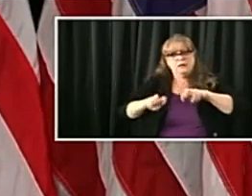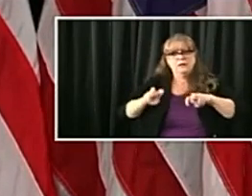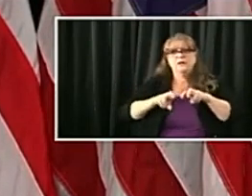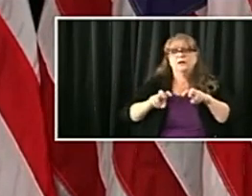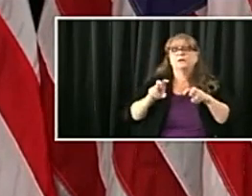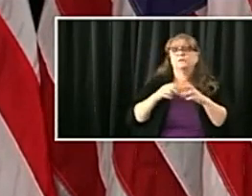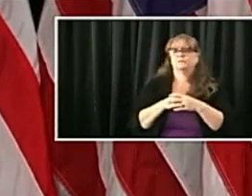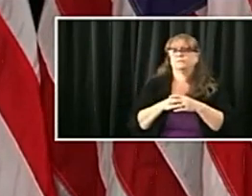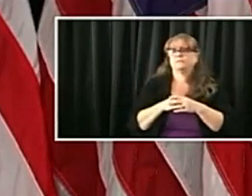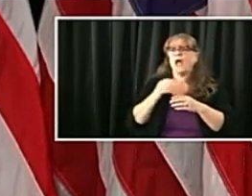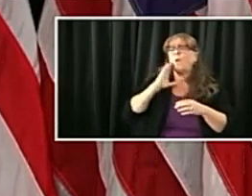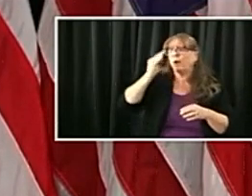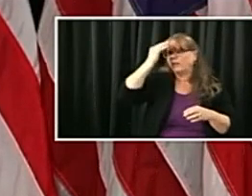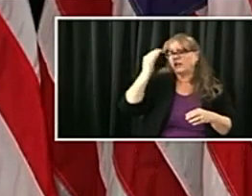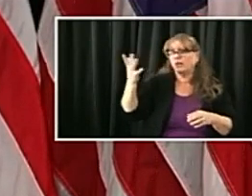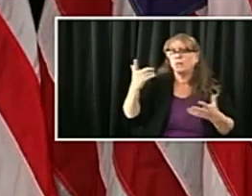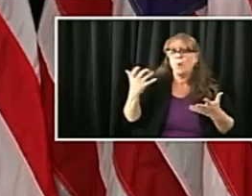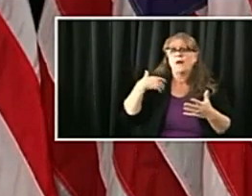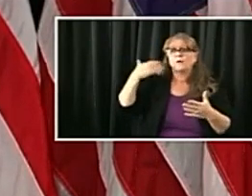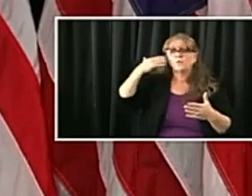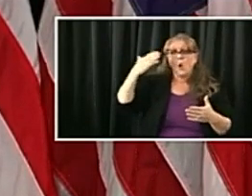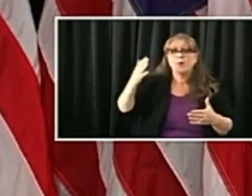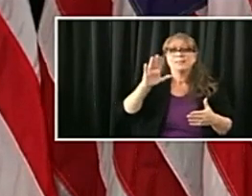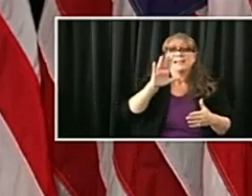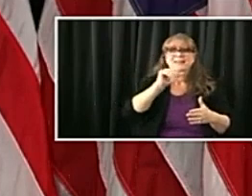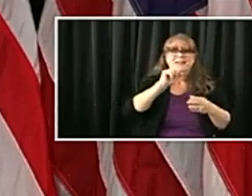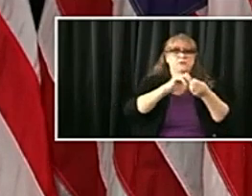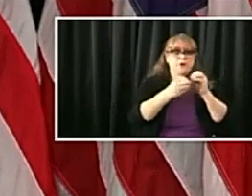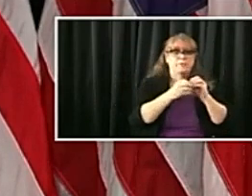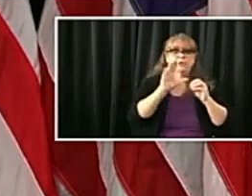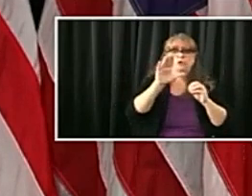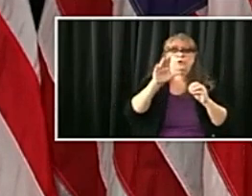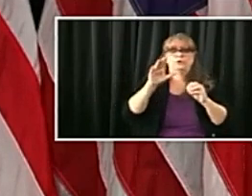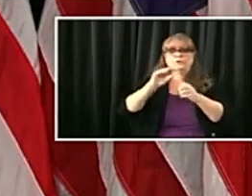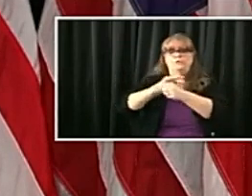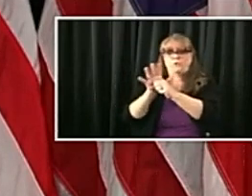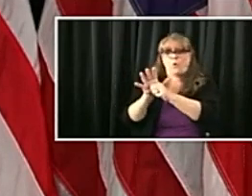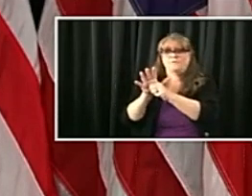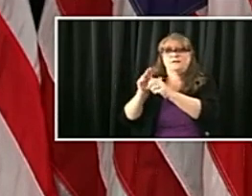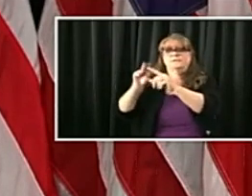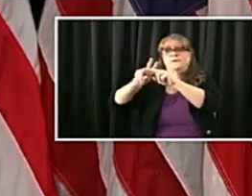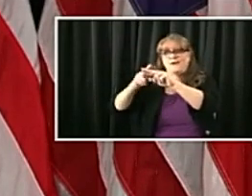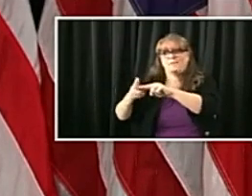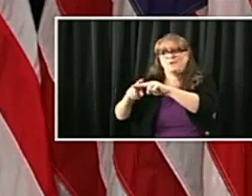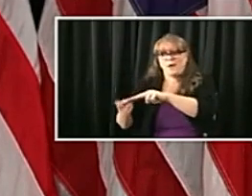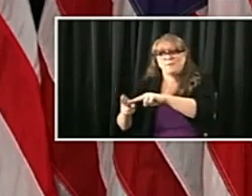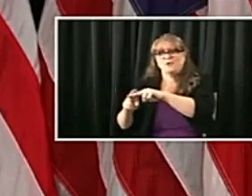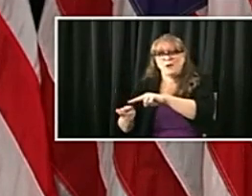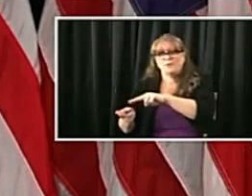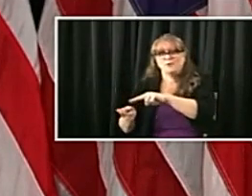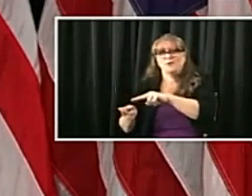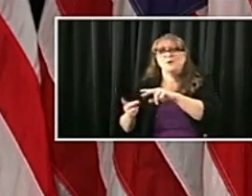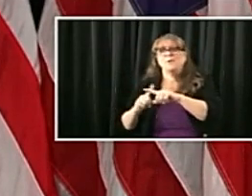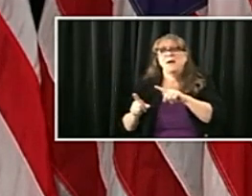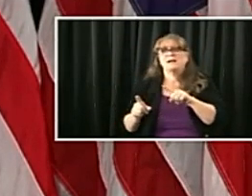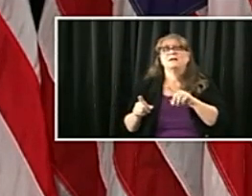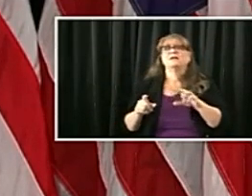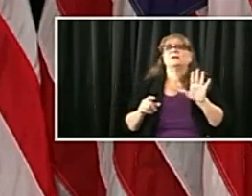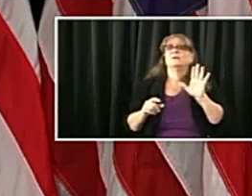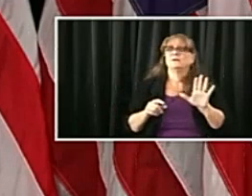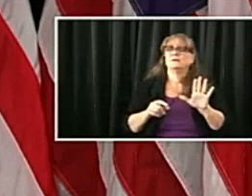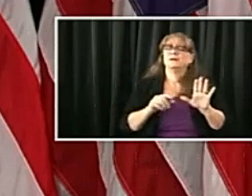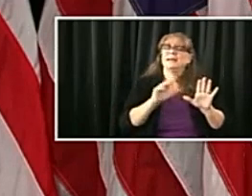a downward trajectory in cases. So we are seeing the number of cases in the state decrease, and if we can continue to have this